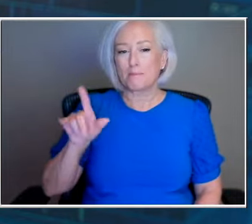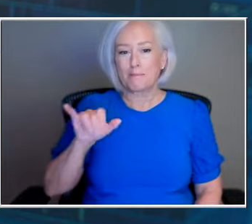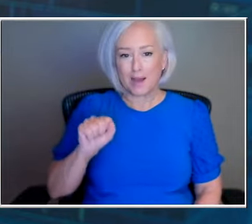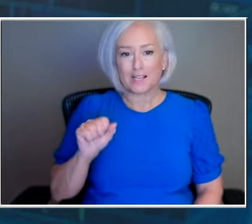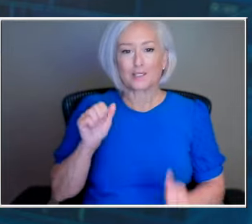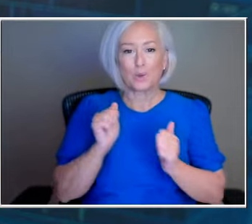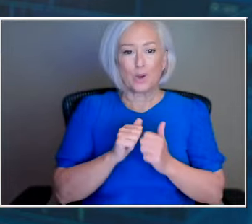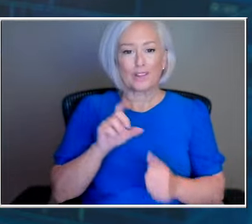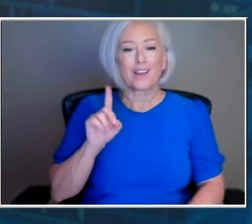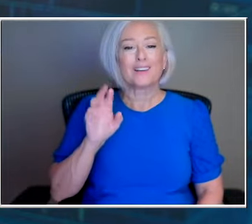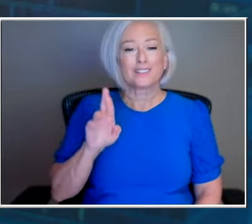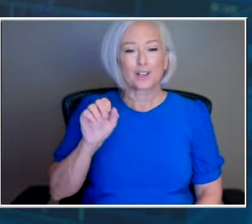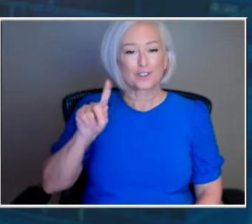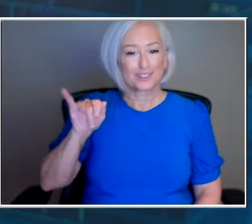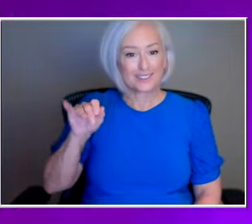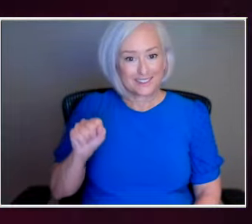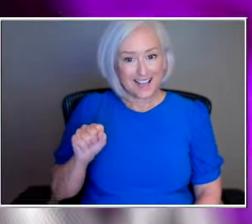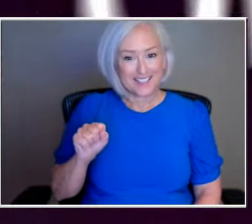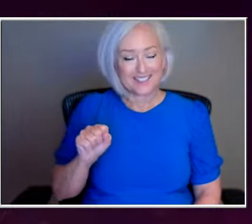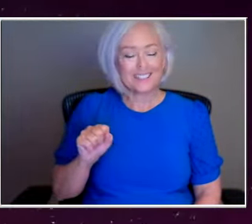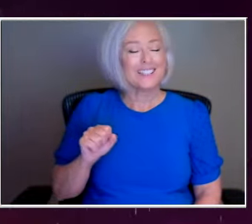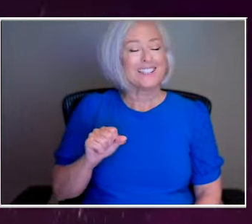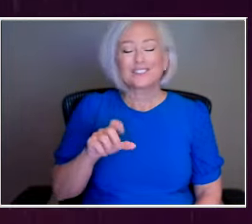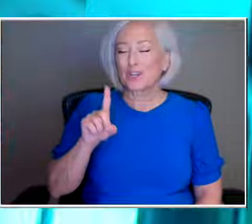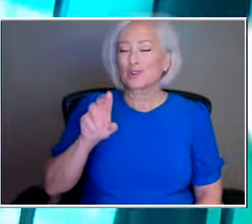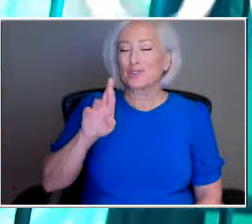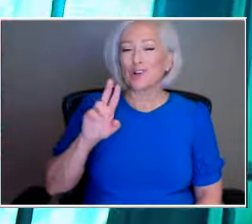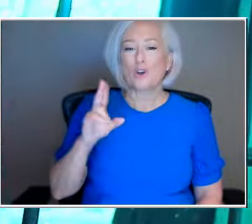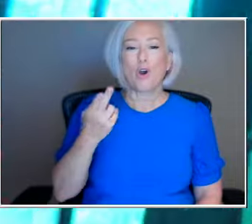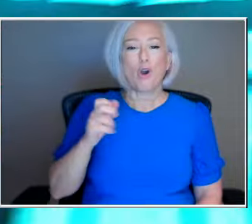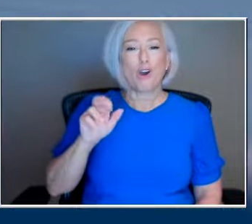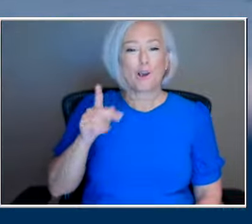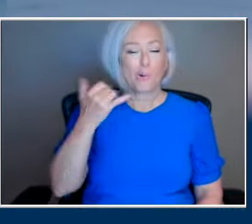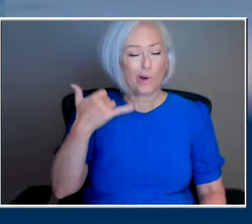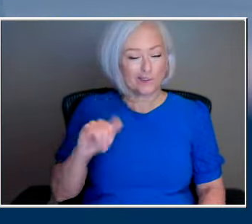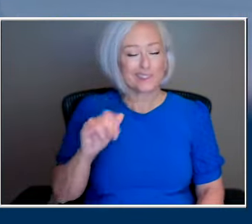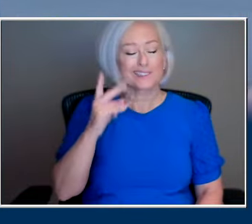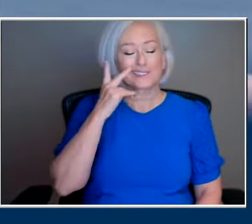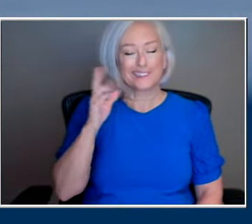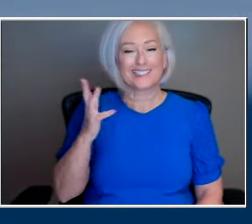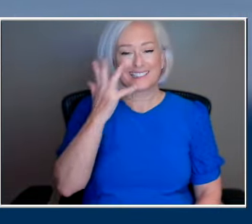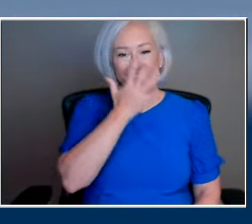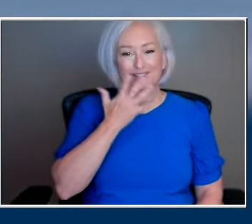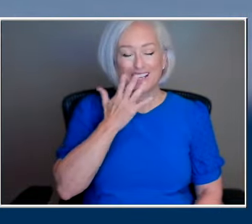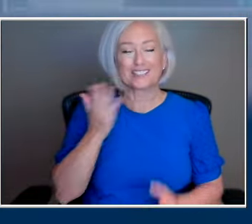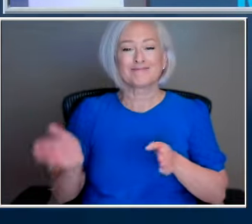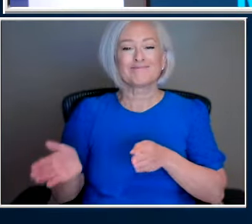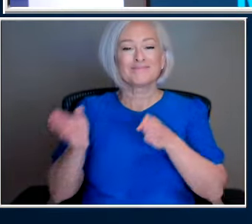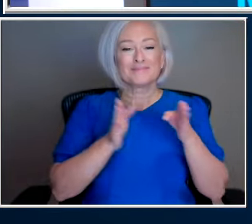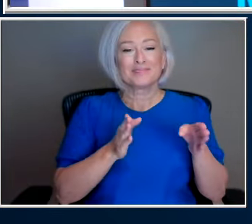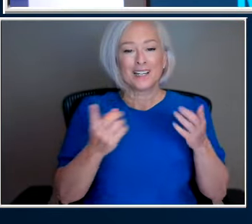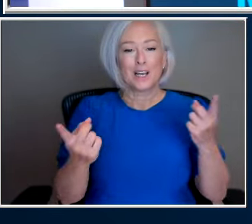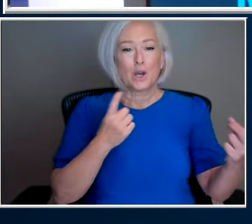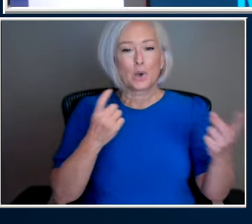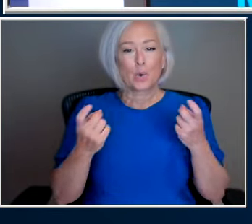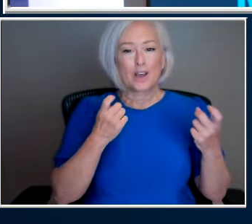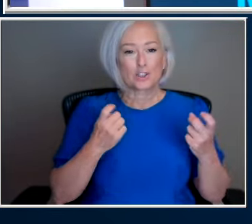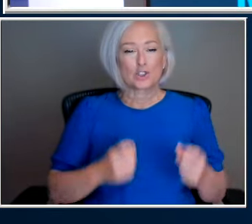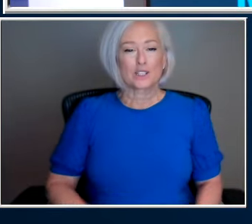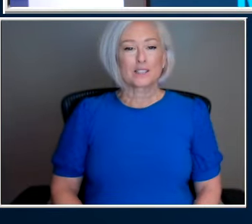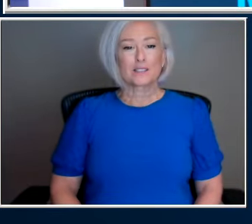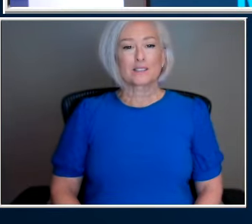still see his face. Well, let's get to some questions this morning from our viewers. All right, does heartburn